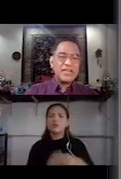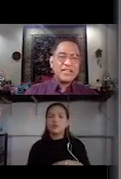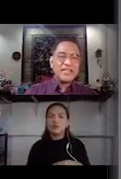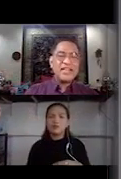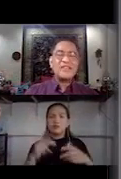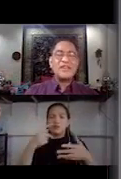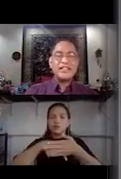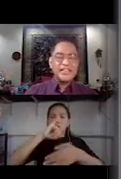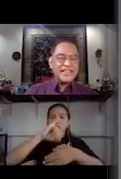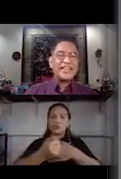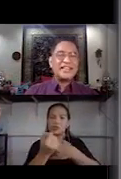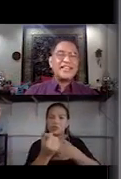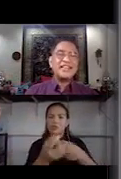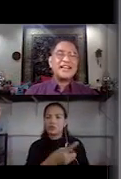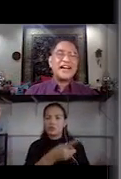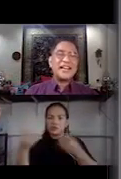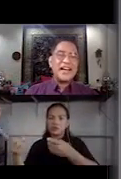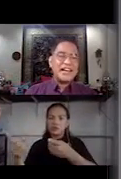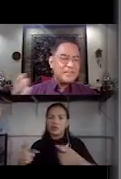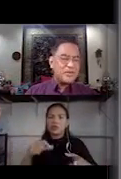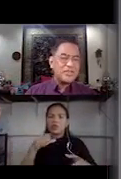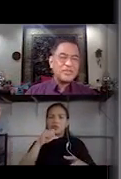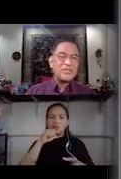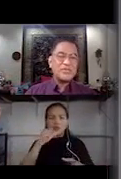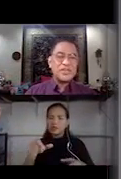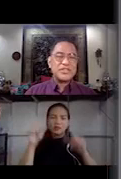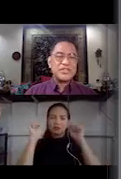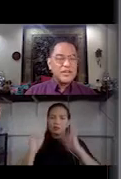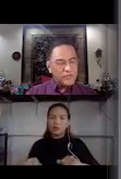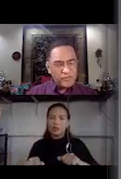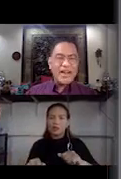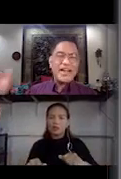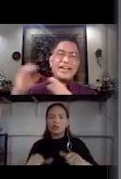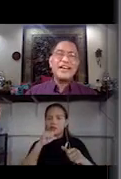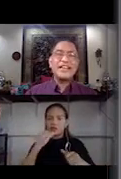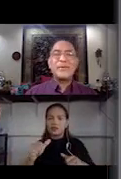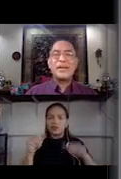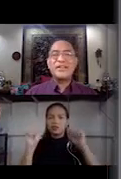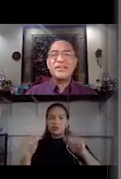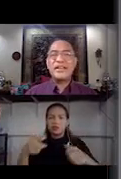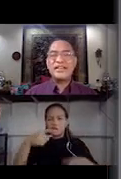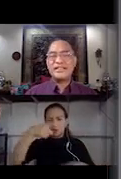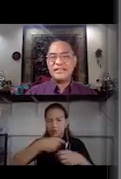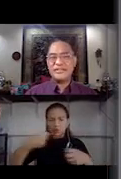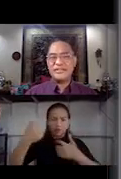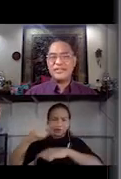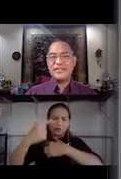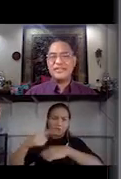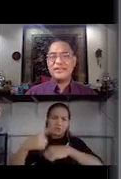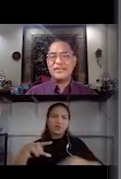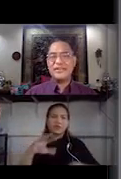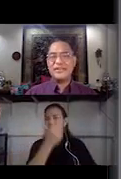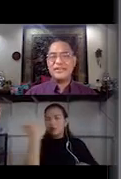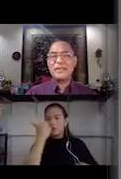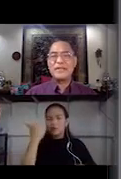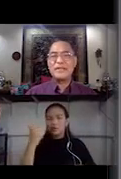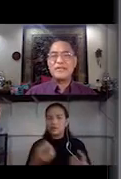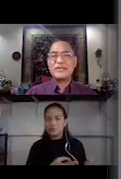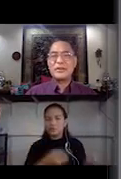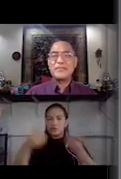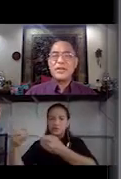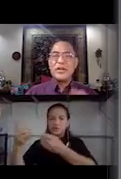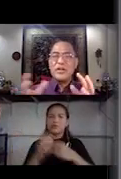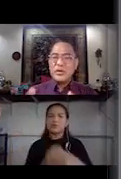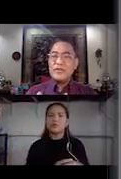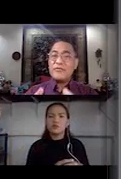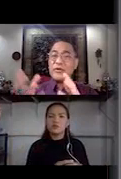deliverables natin, kung hindi natin kakayanin because of the restrictions, find another way to get it delivered. Okay?